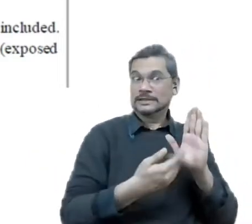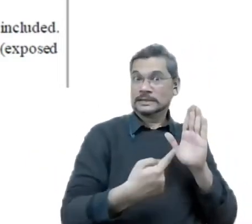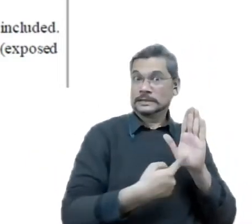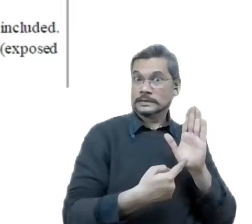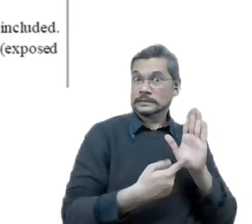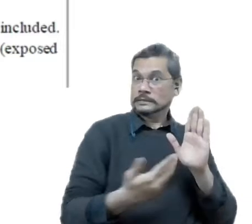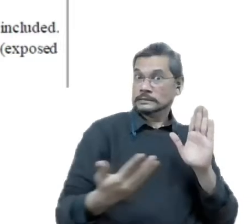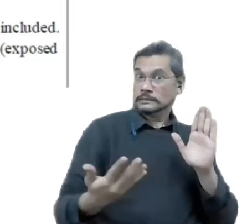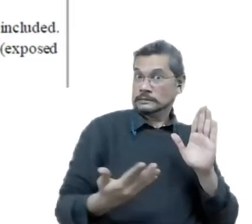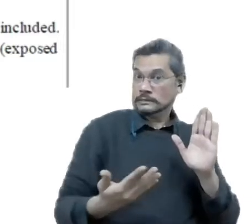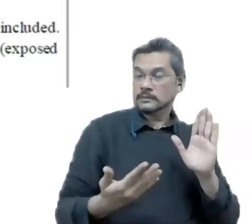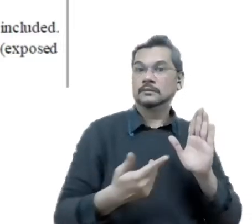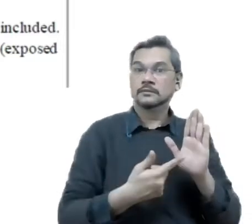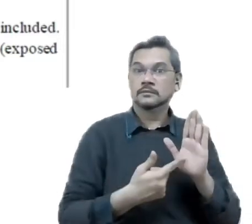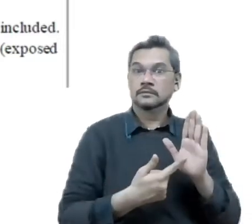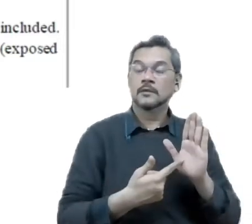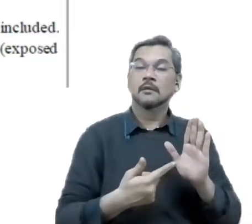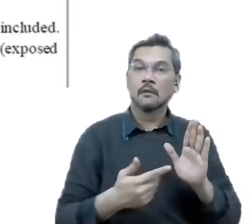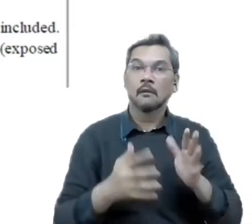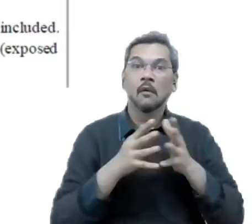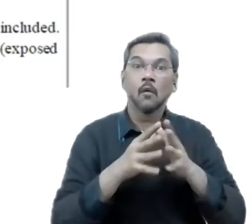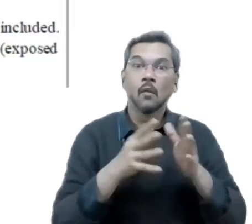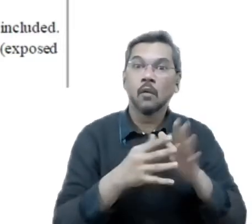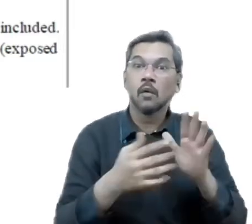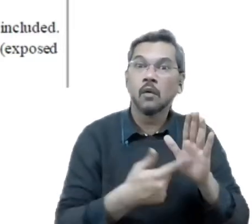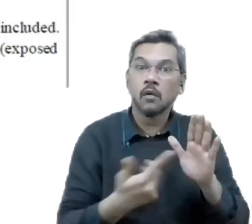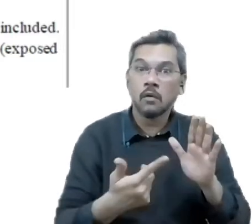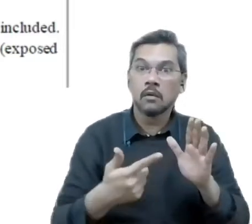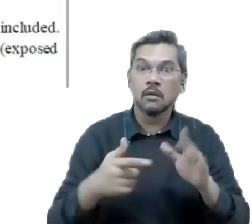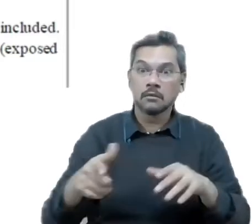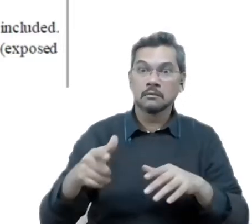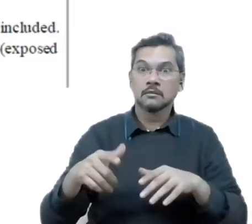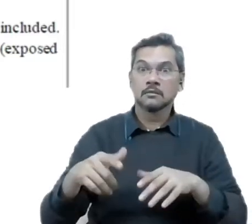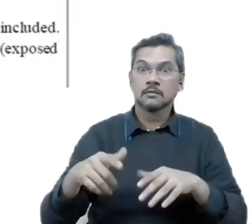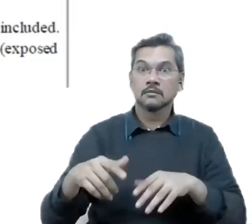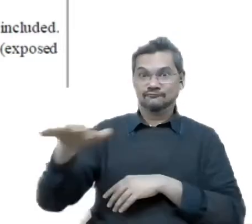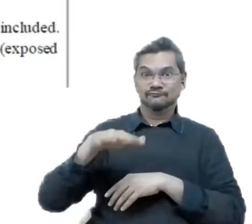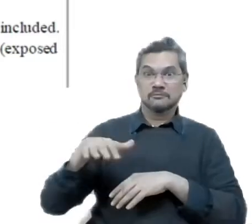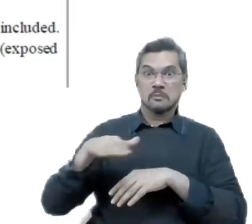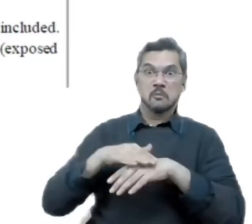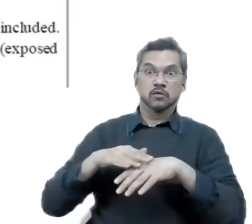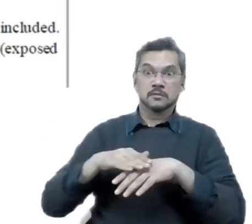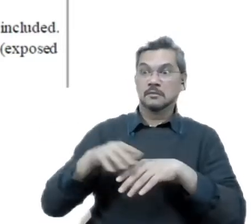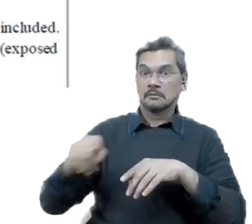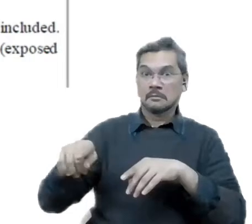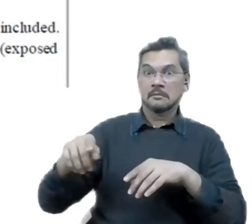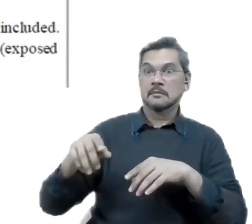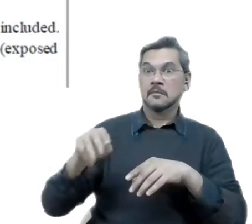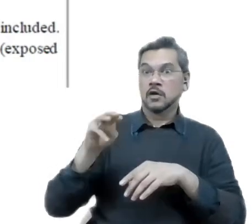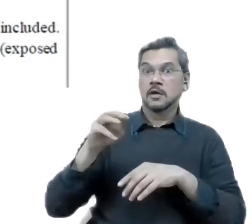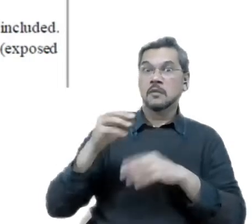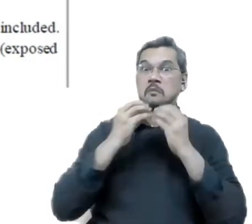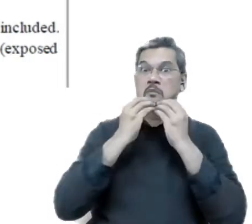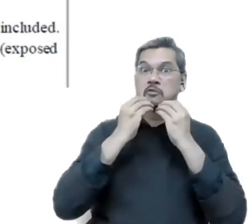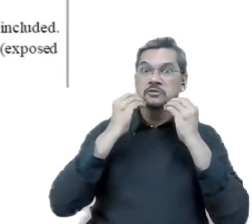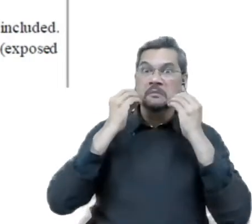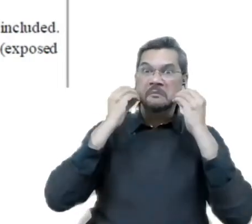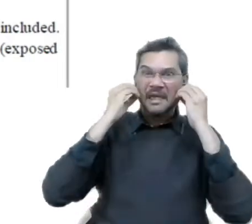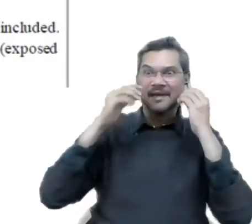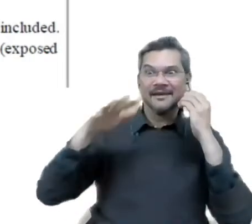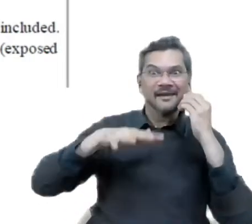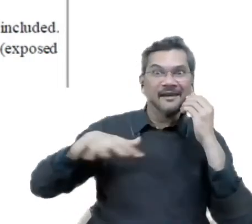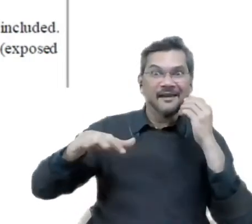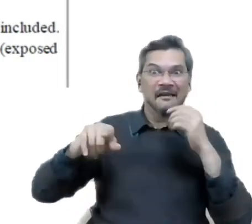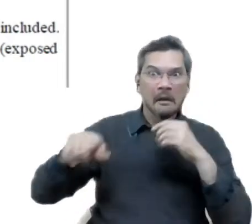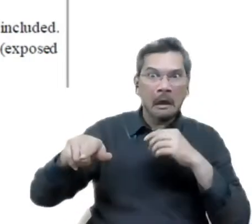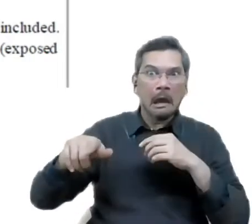central Mozambique, especially of the Buzi Basin, which were already rising and potentially risking lives, there was another risk